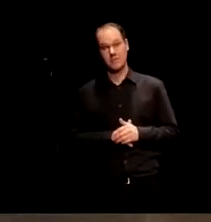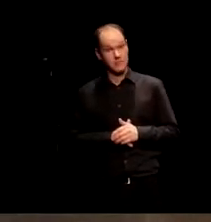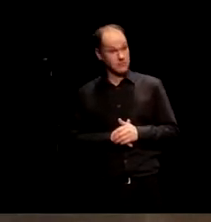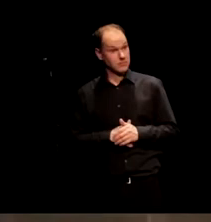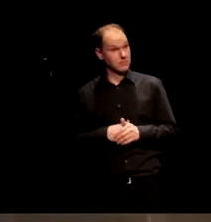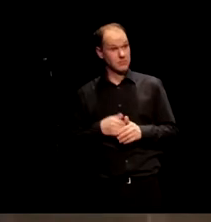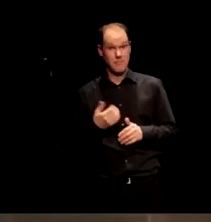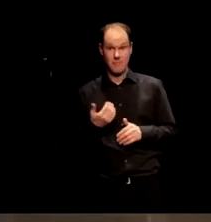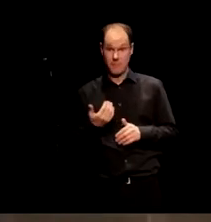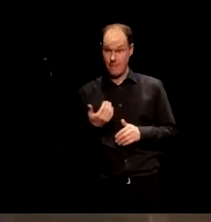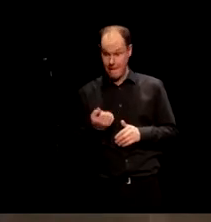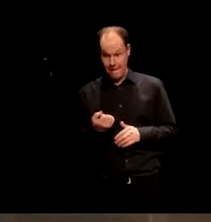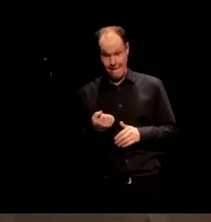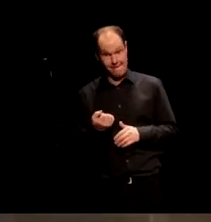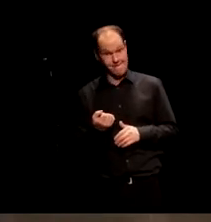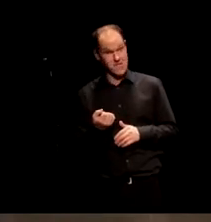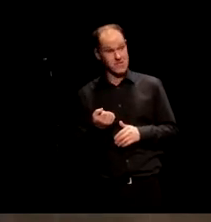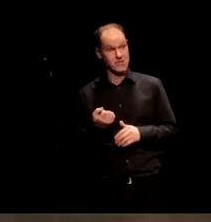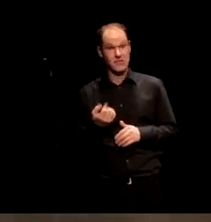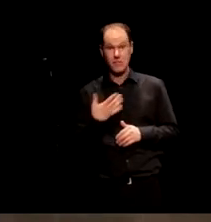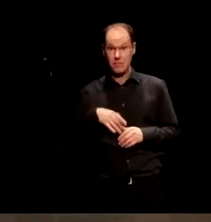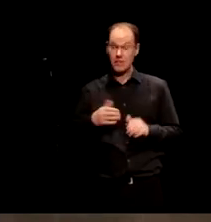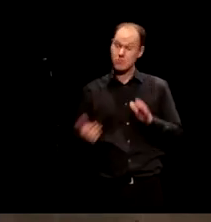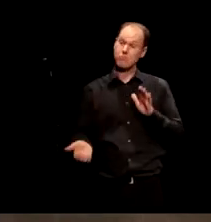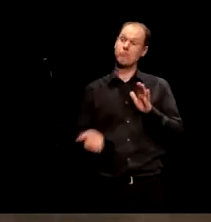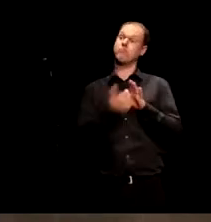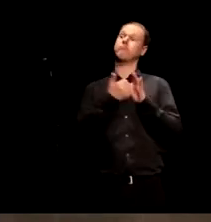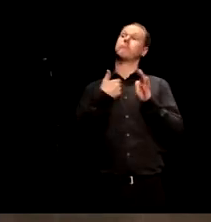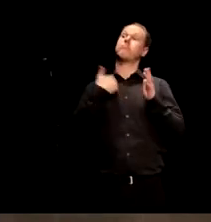I have been an utter fool.